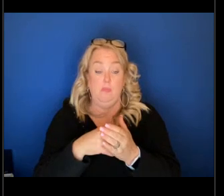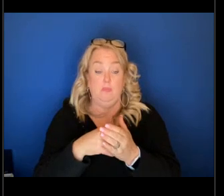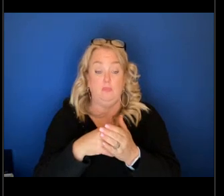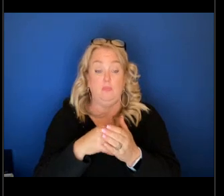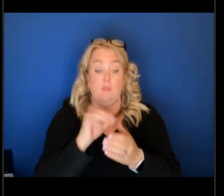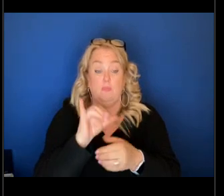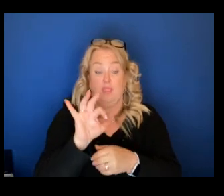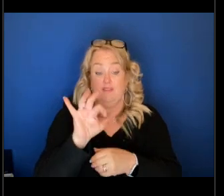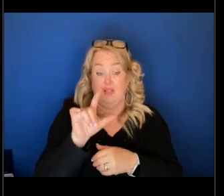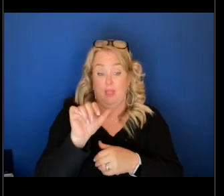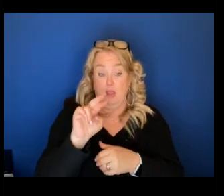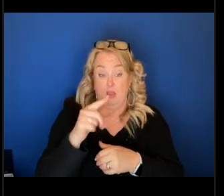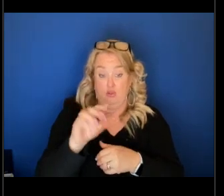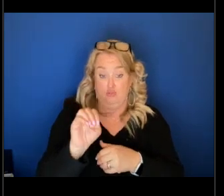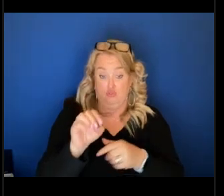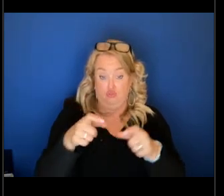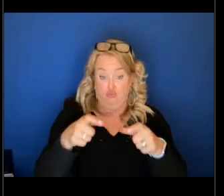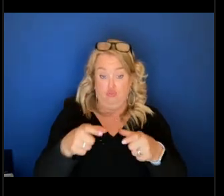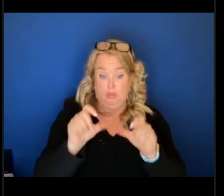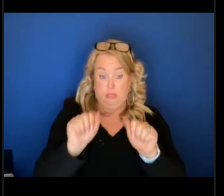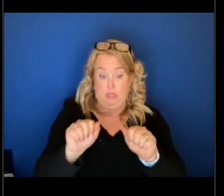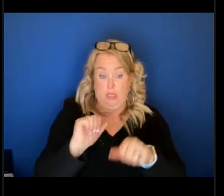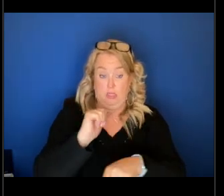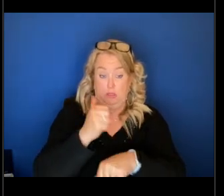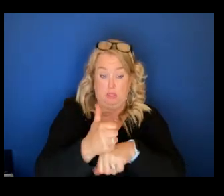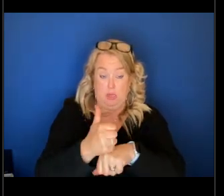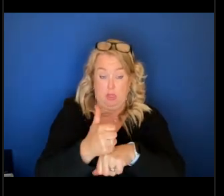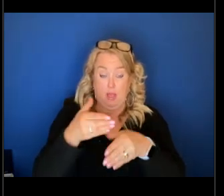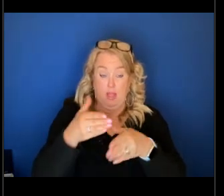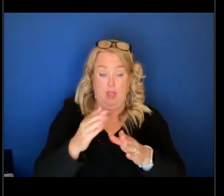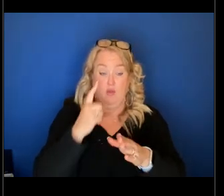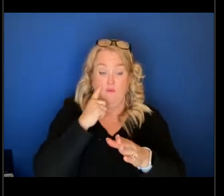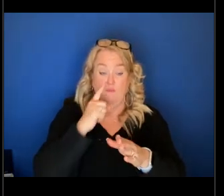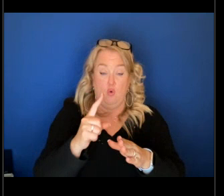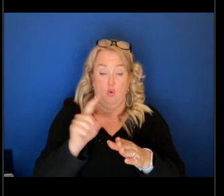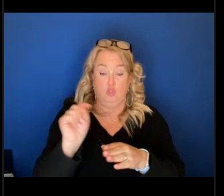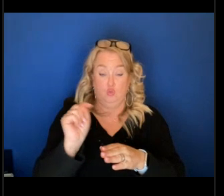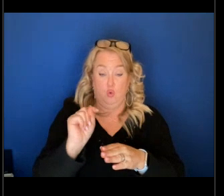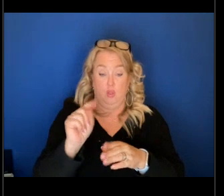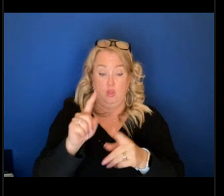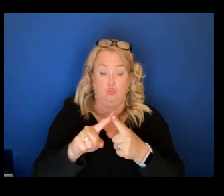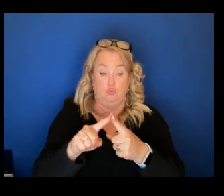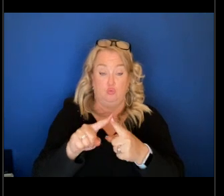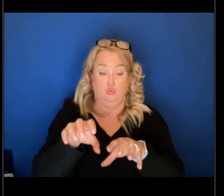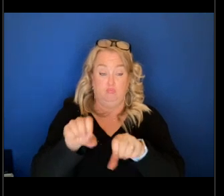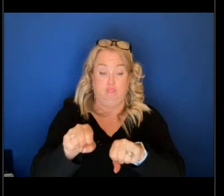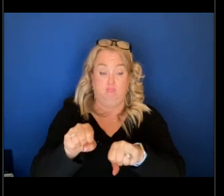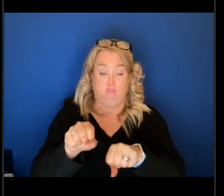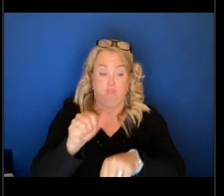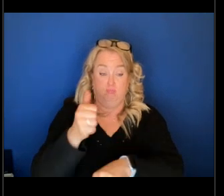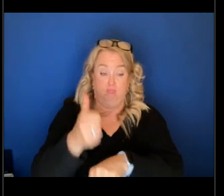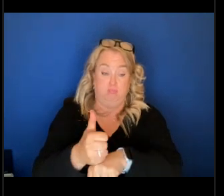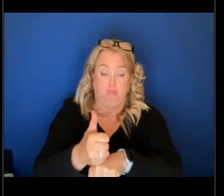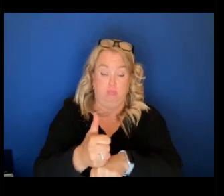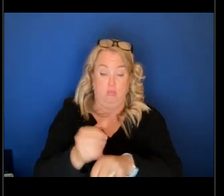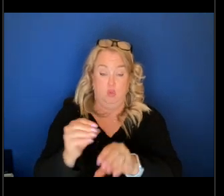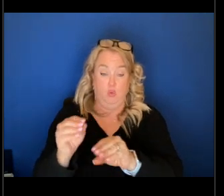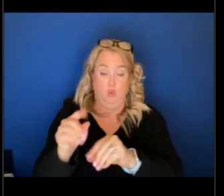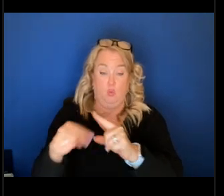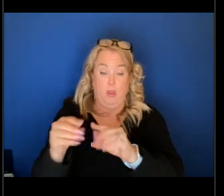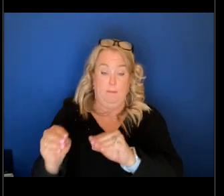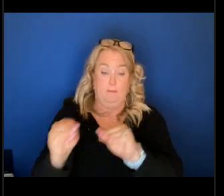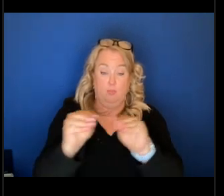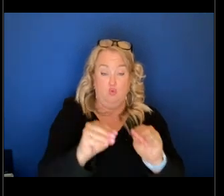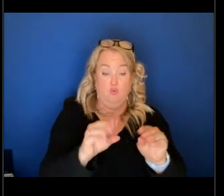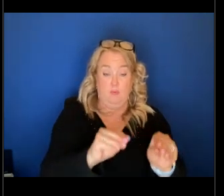An offset flange can be installed that allows the toilet to be secured after moving it to the right